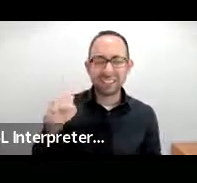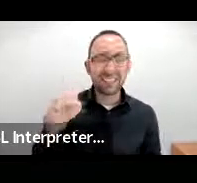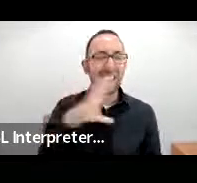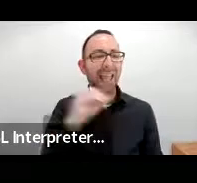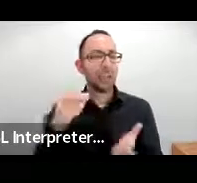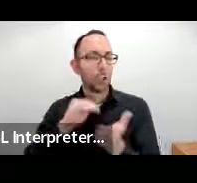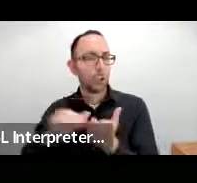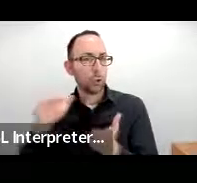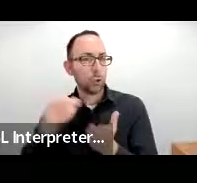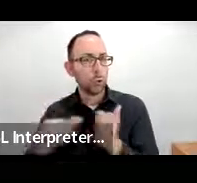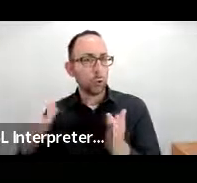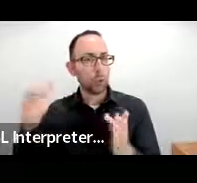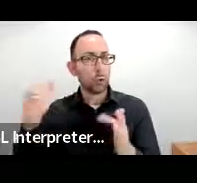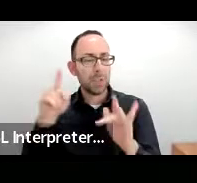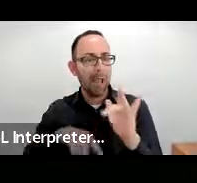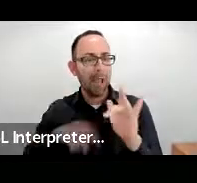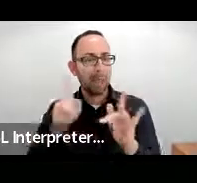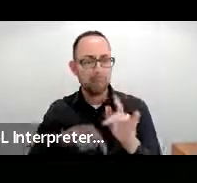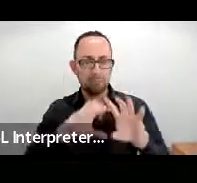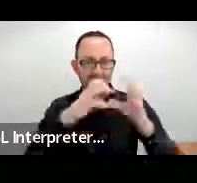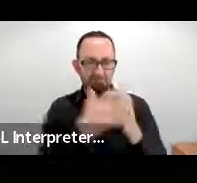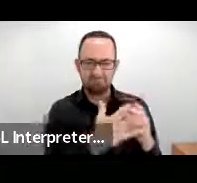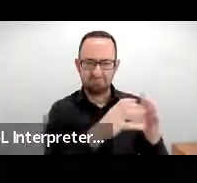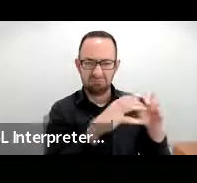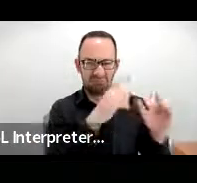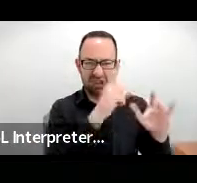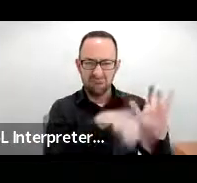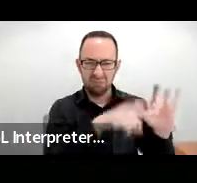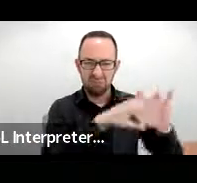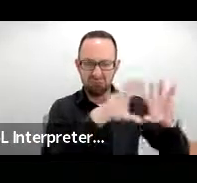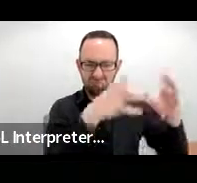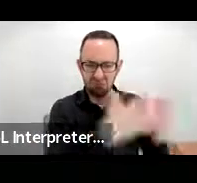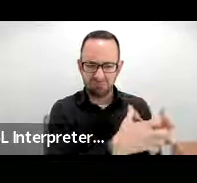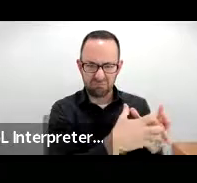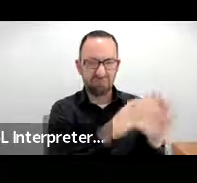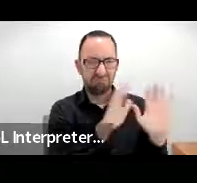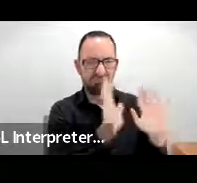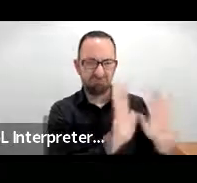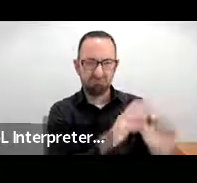absences are all considered absences. So we just ask that